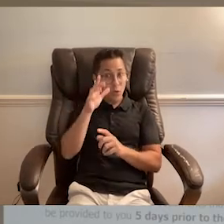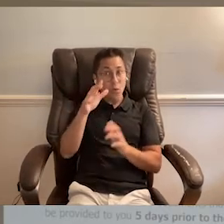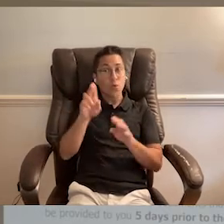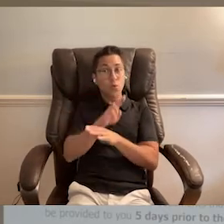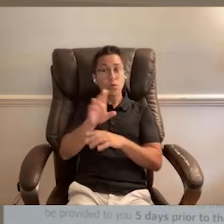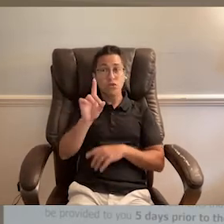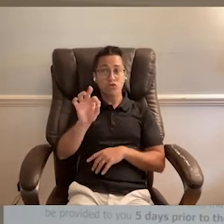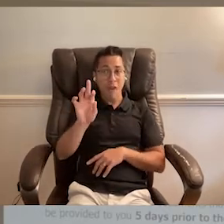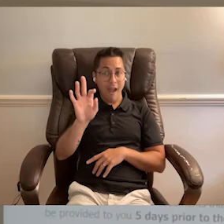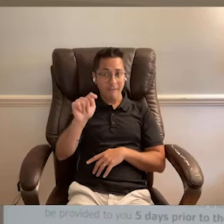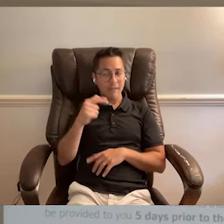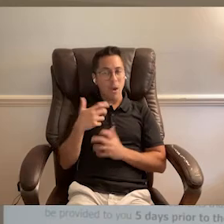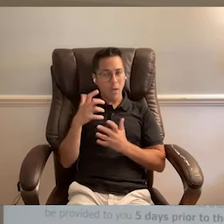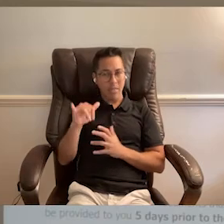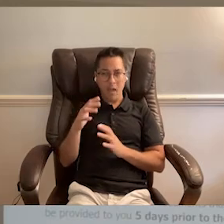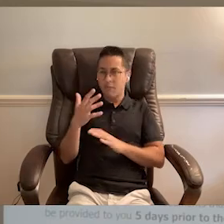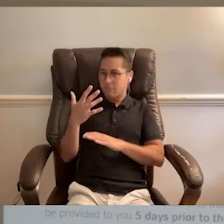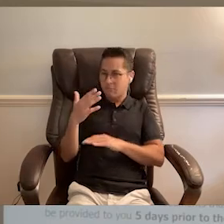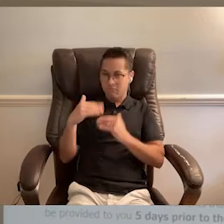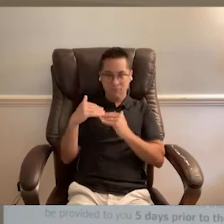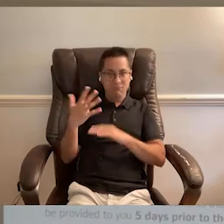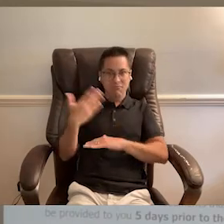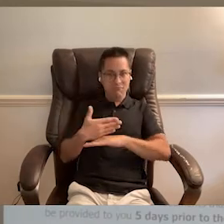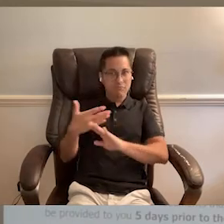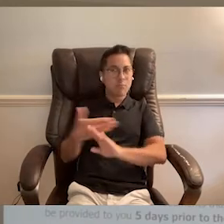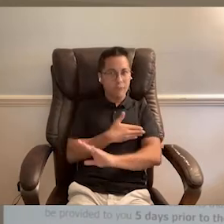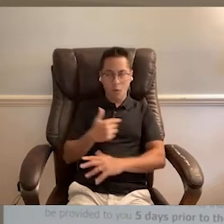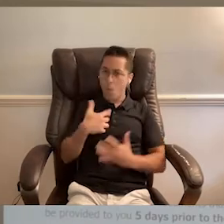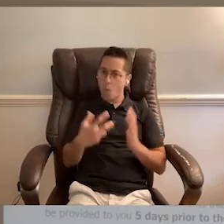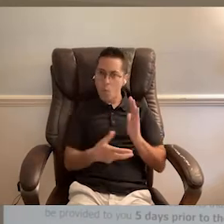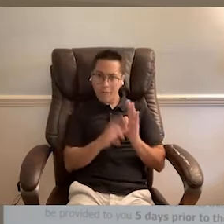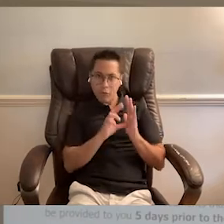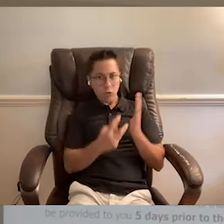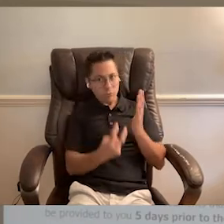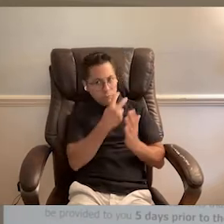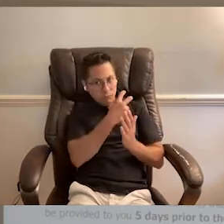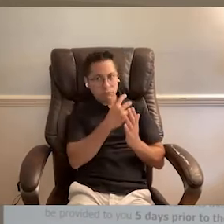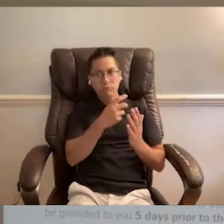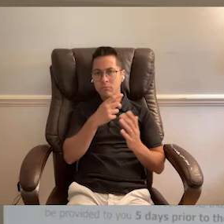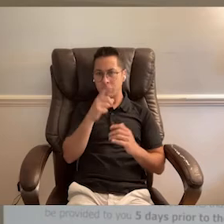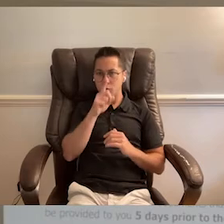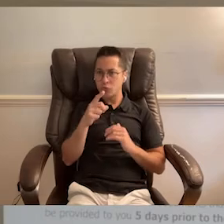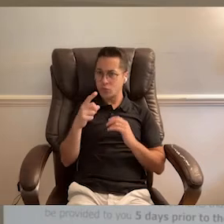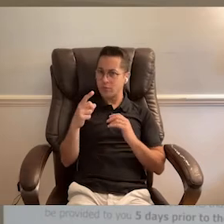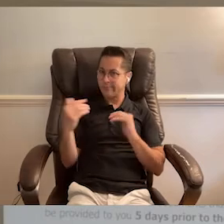least 5 days before to be able to review it and be a equal participant in the IEP